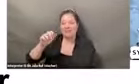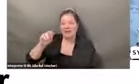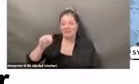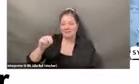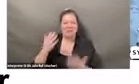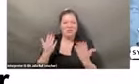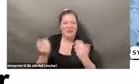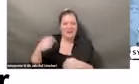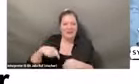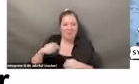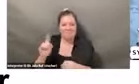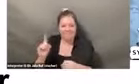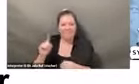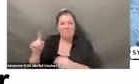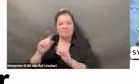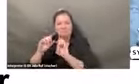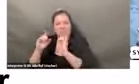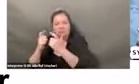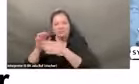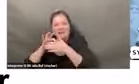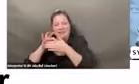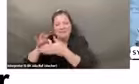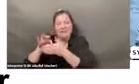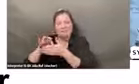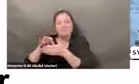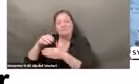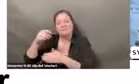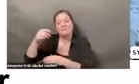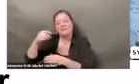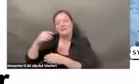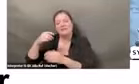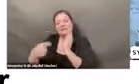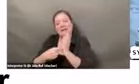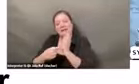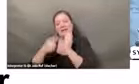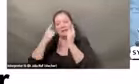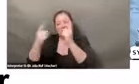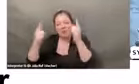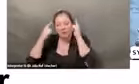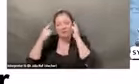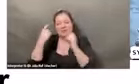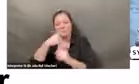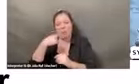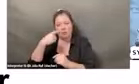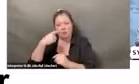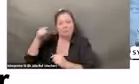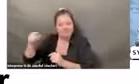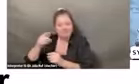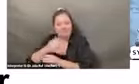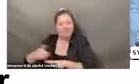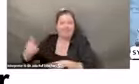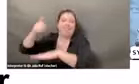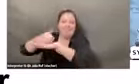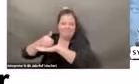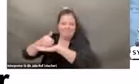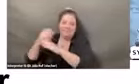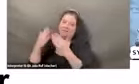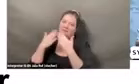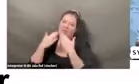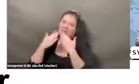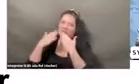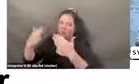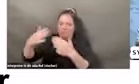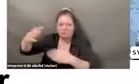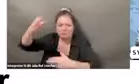the consortium. So the TU Dortmund are the coordinators, and they are leading this with brilliant intelligence and a